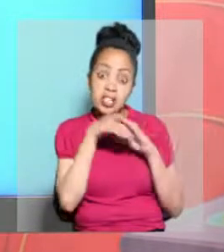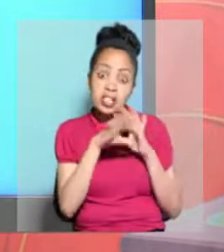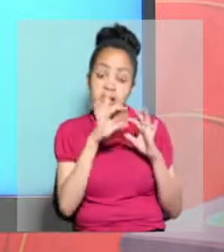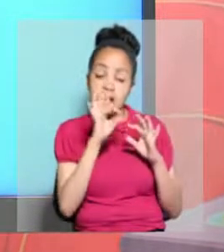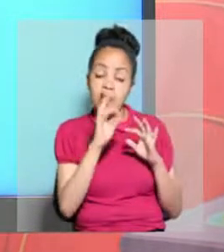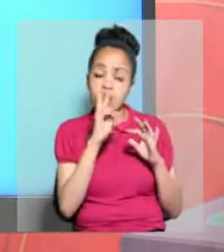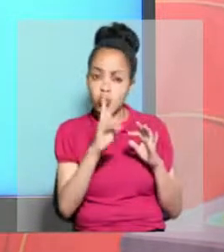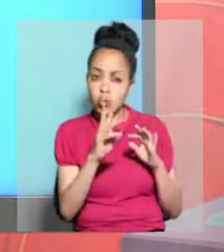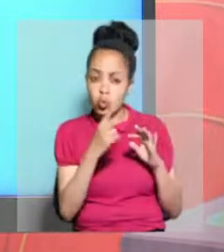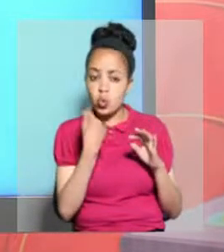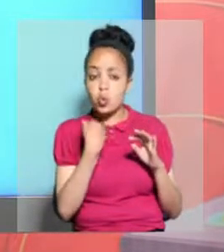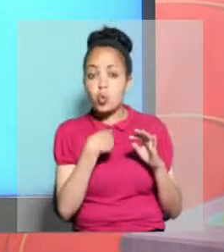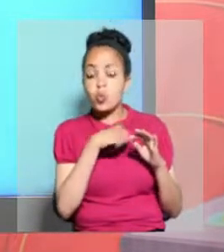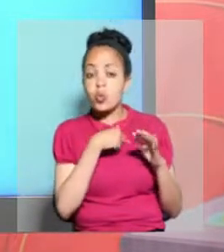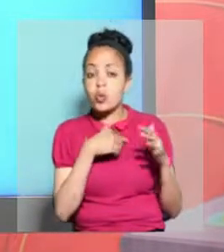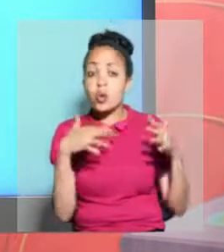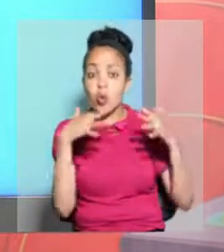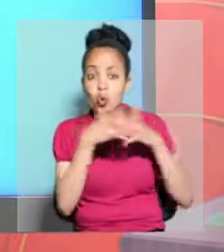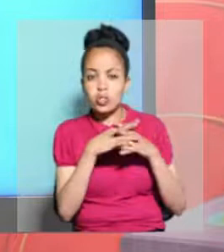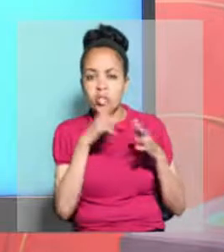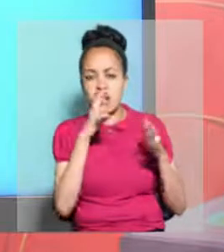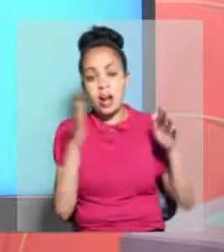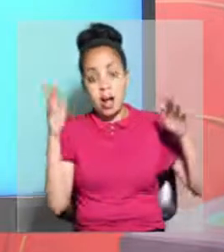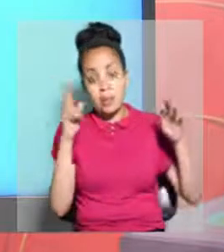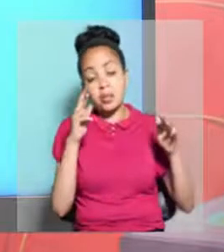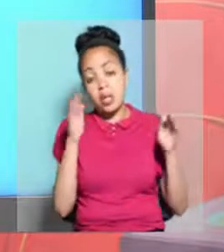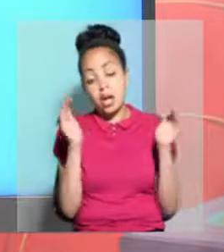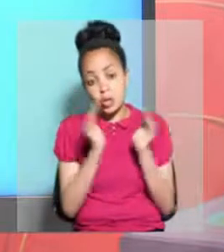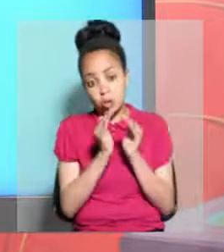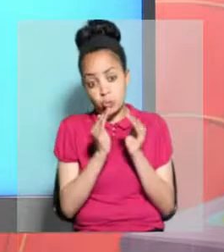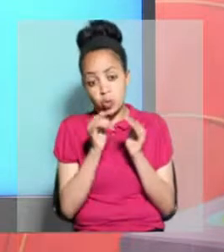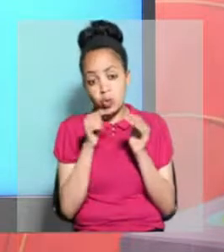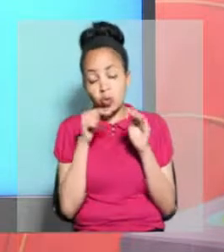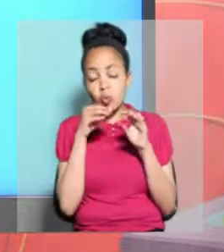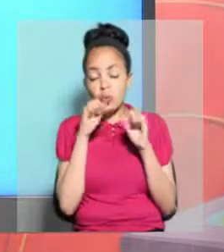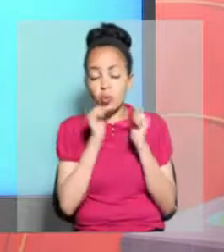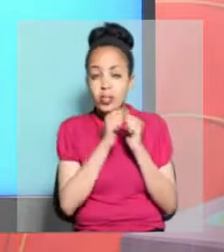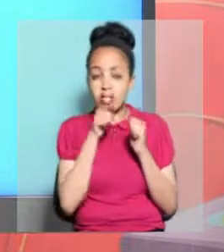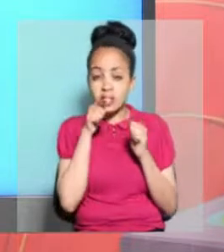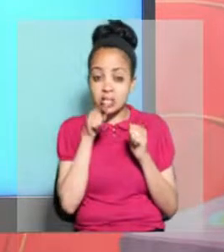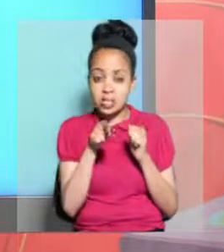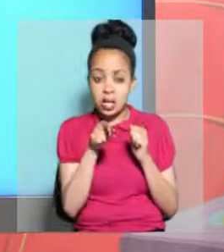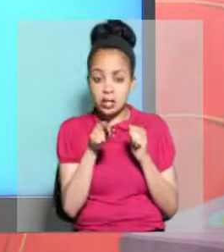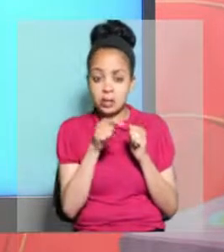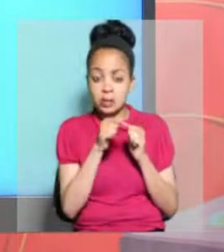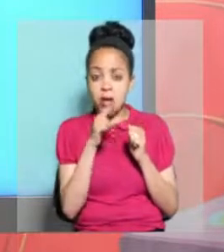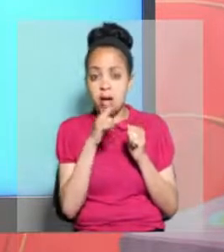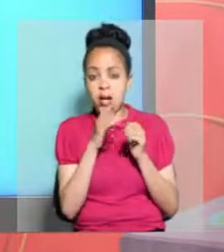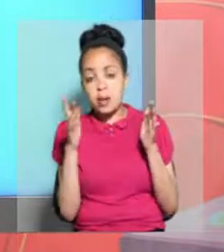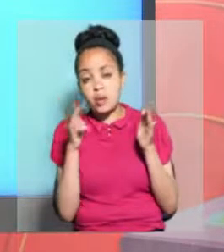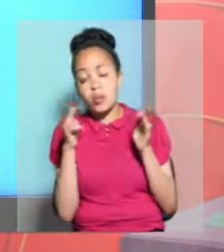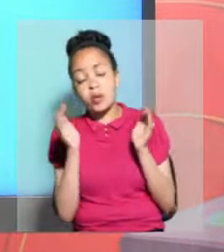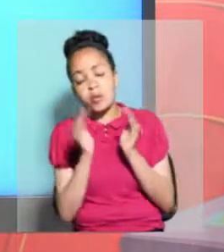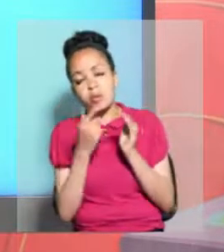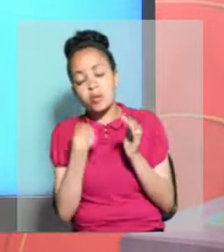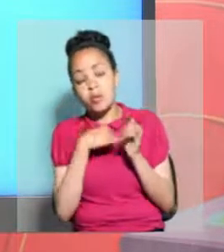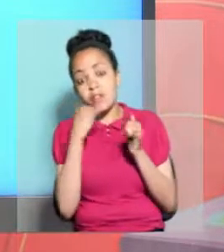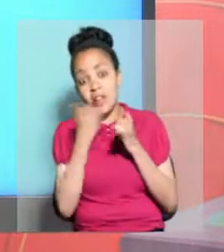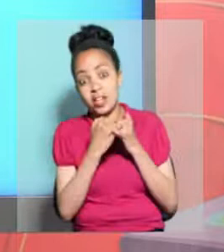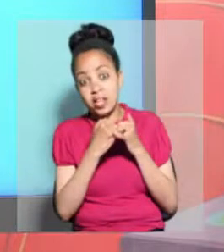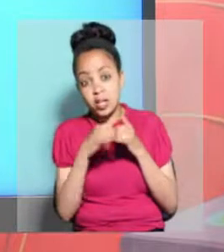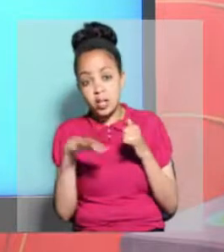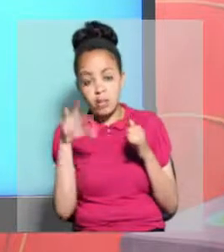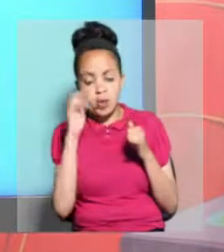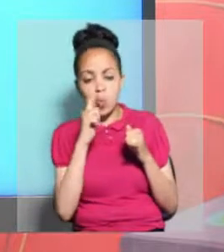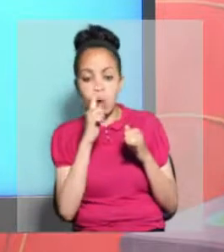F2, when we cross R capital R small with that of R capital R small, this one, we finally obtain